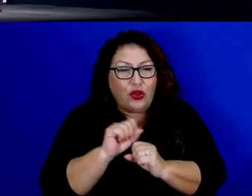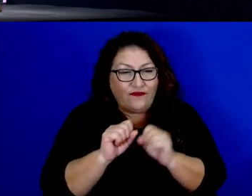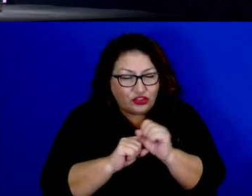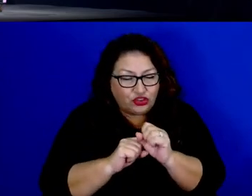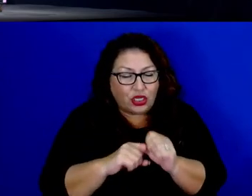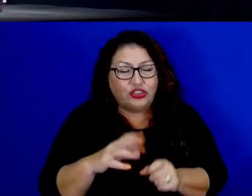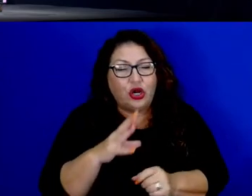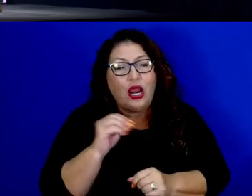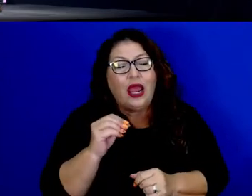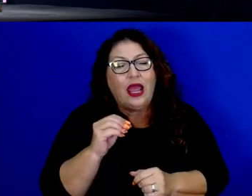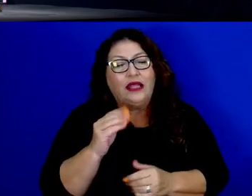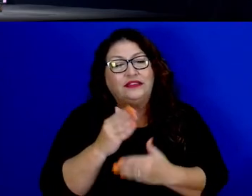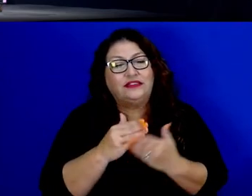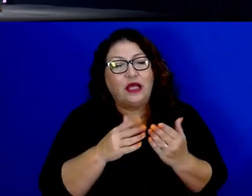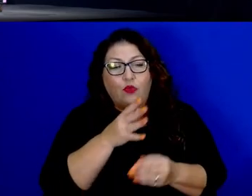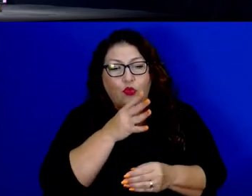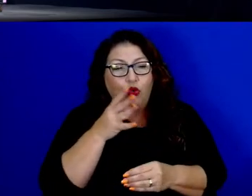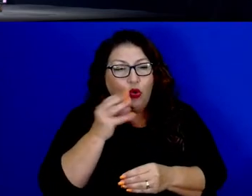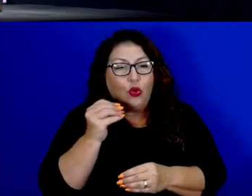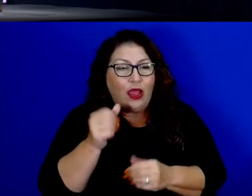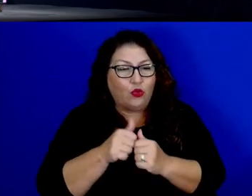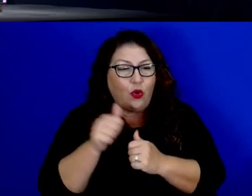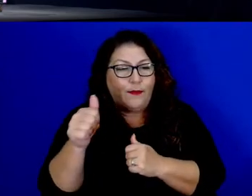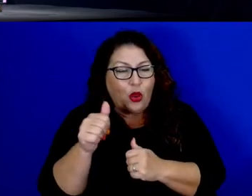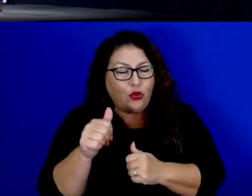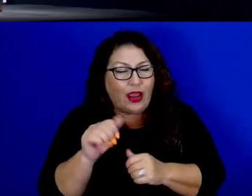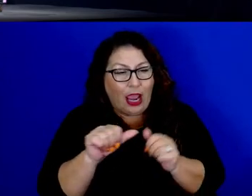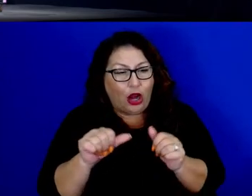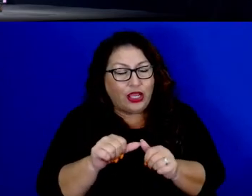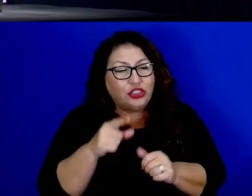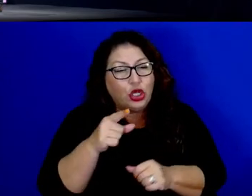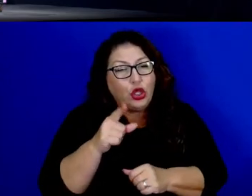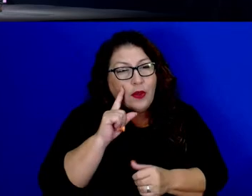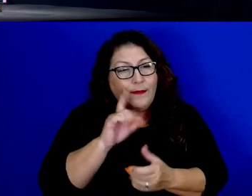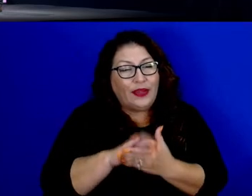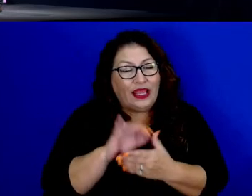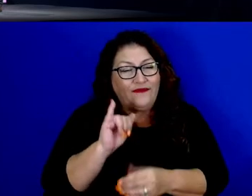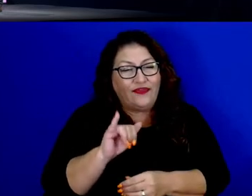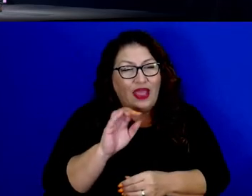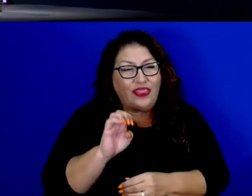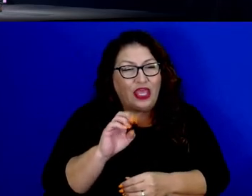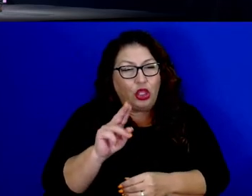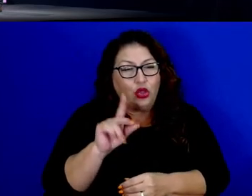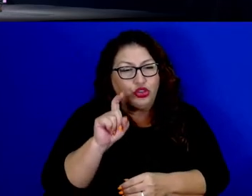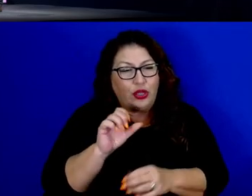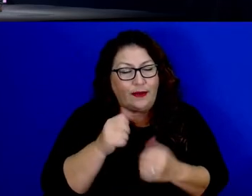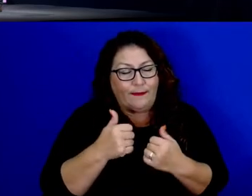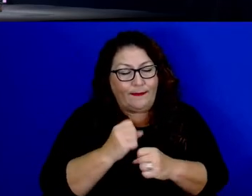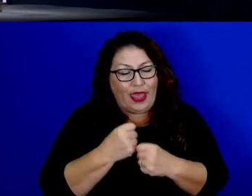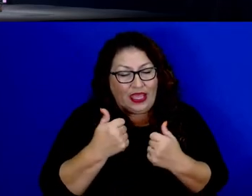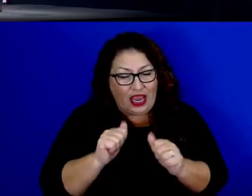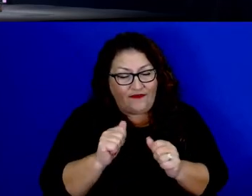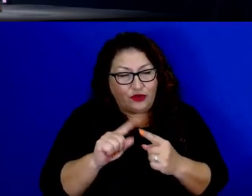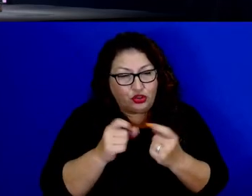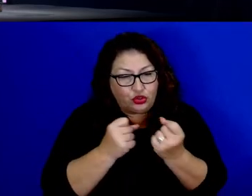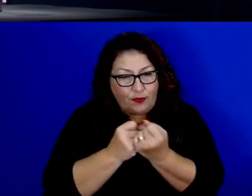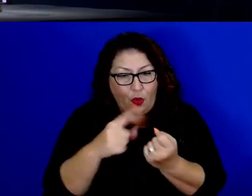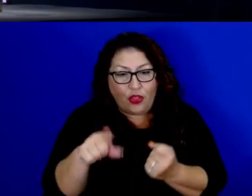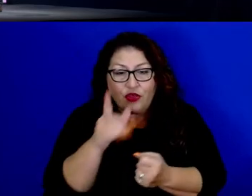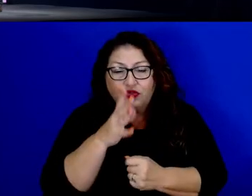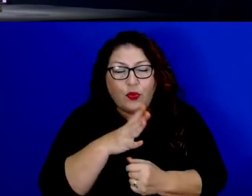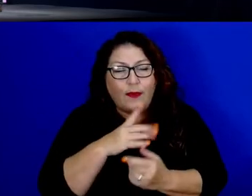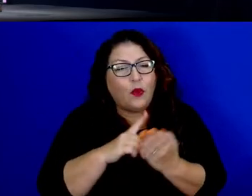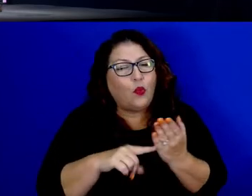and remote areas. Do you believe that the EU should make an effort to support those women? What do you do as a